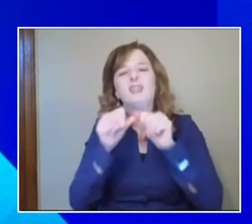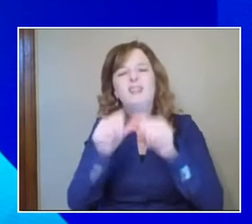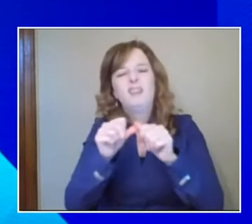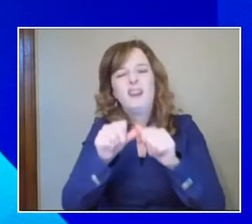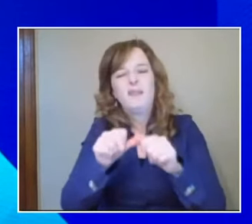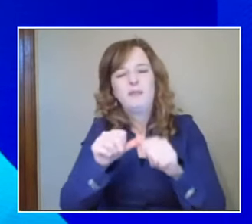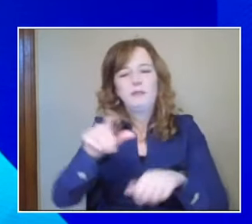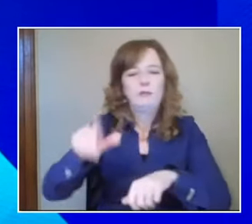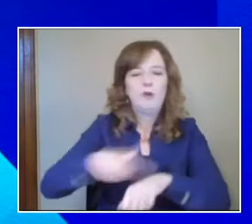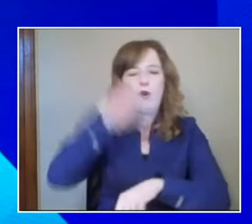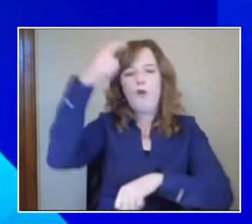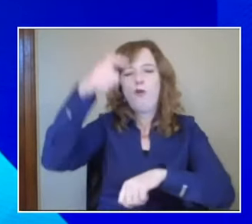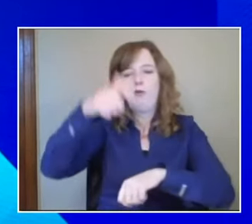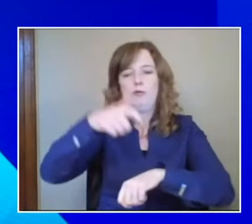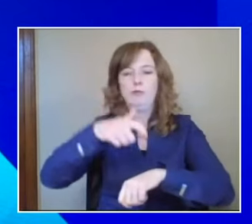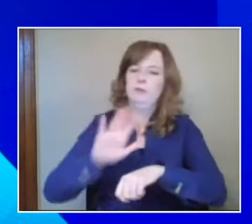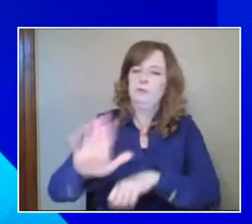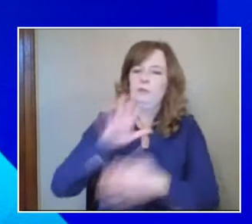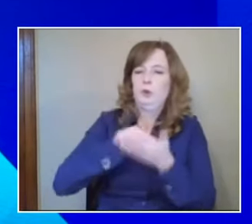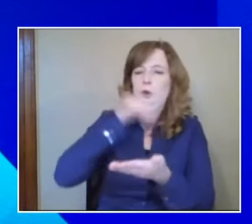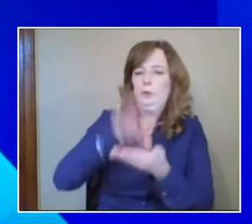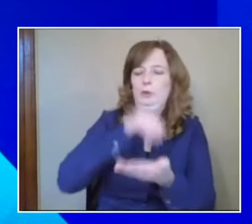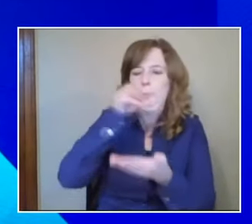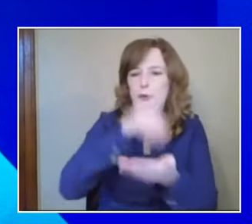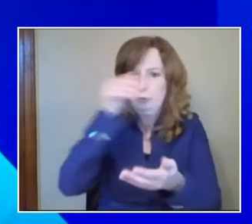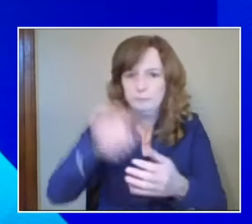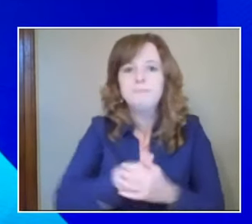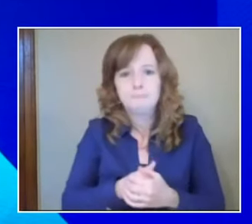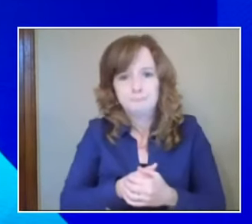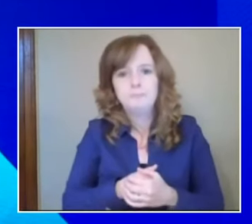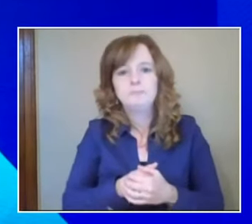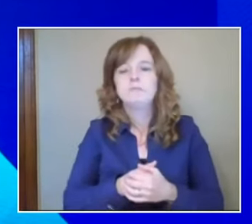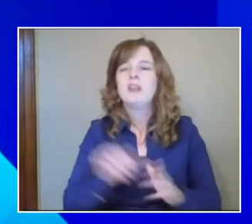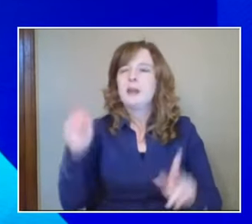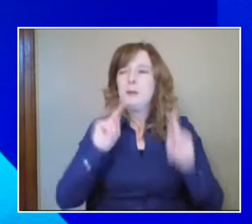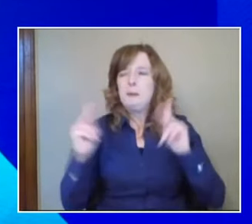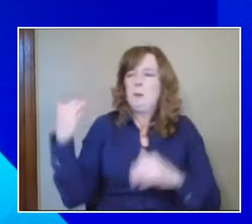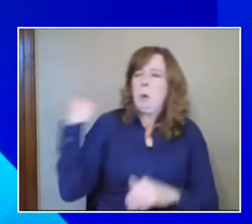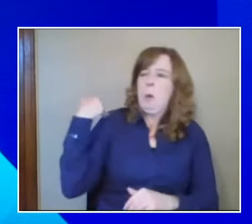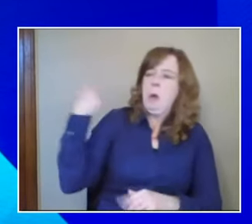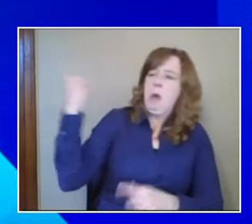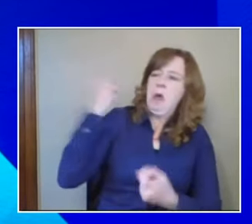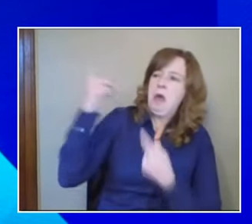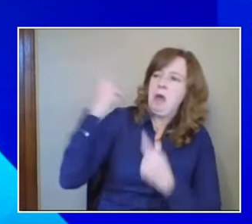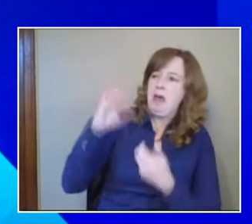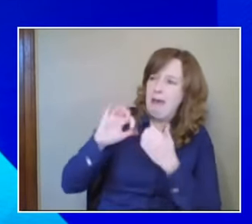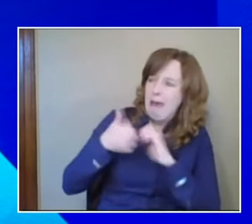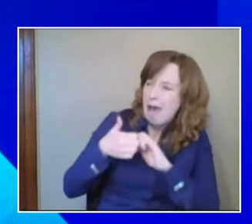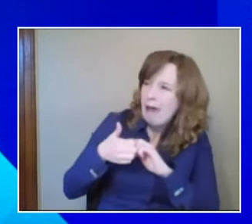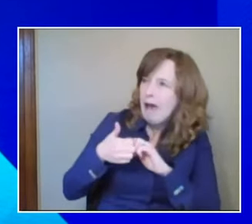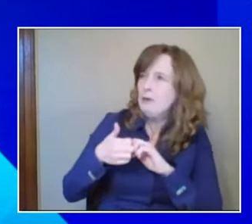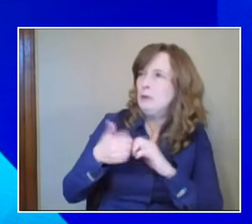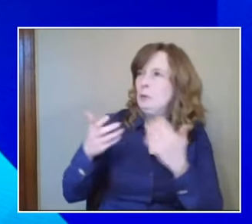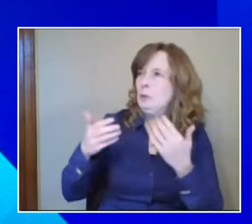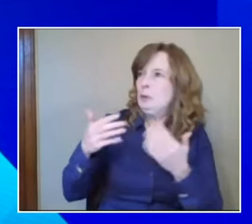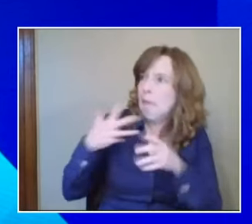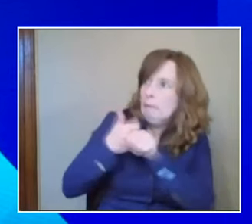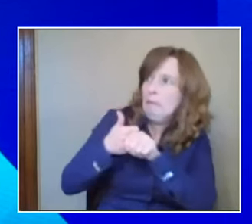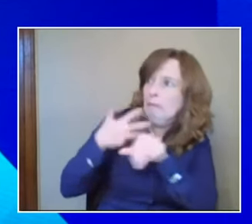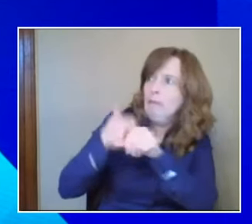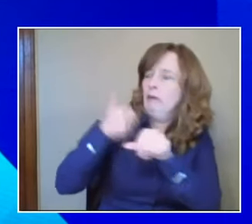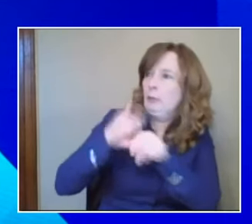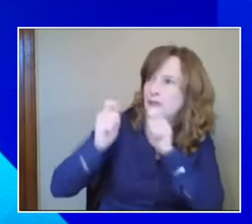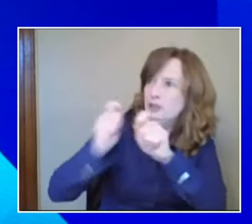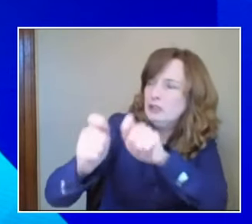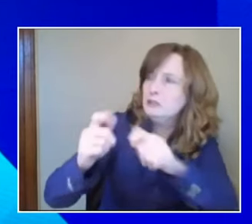on top of, and even ahead of, this rapid change. The answer is I read, and I seek out the people who know